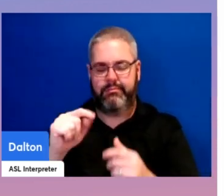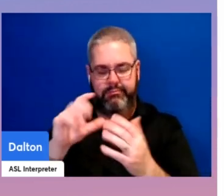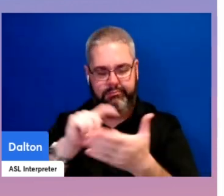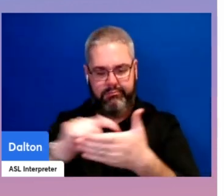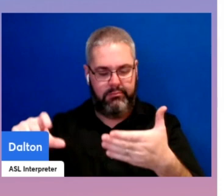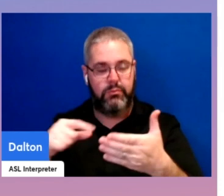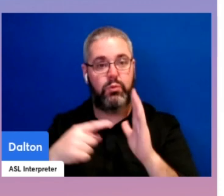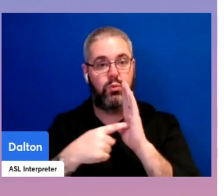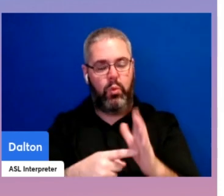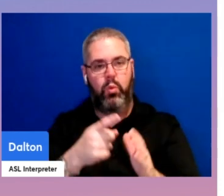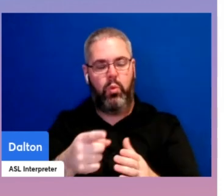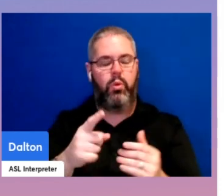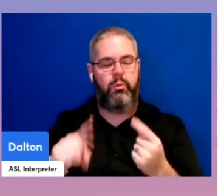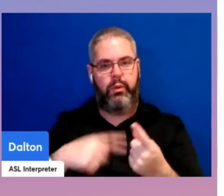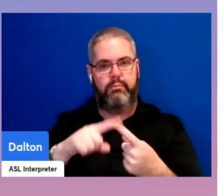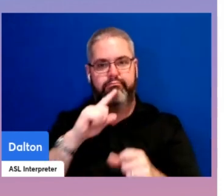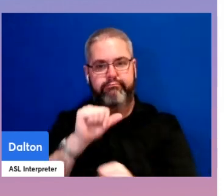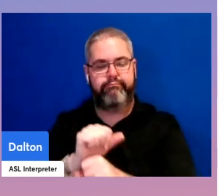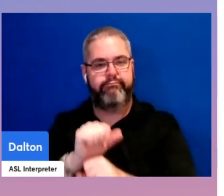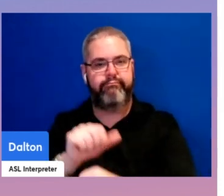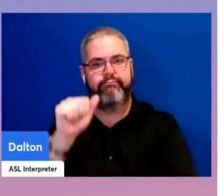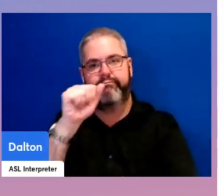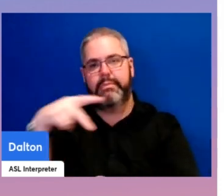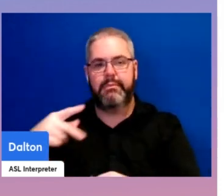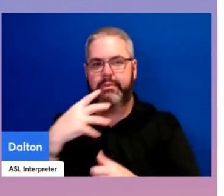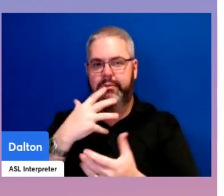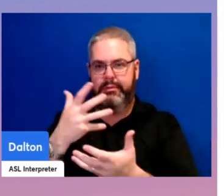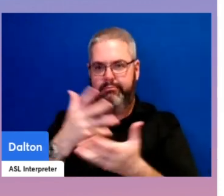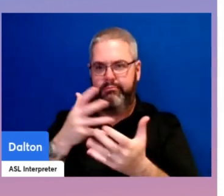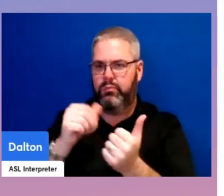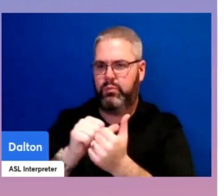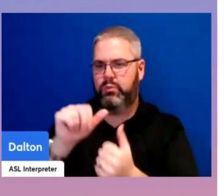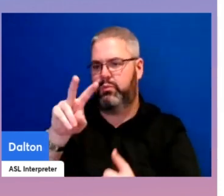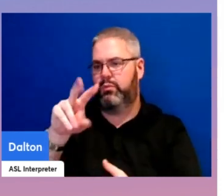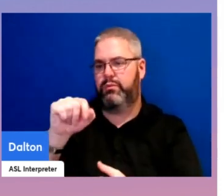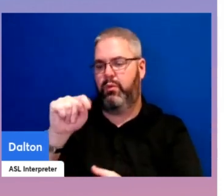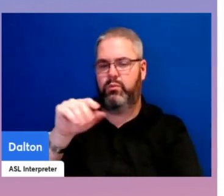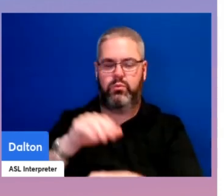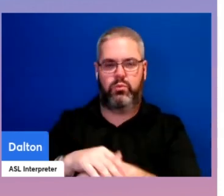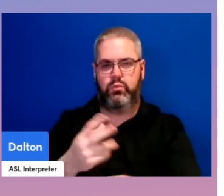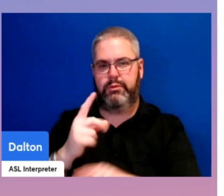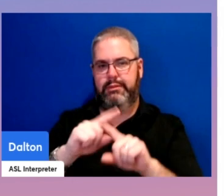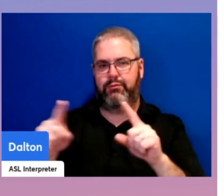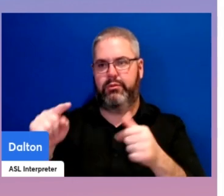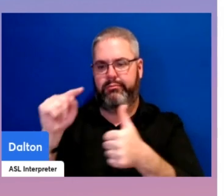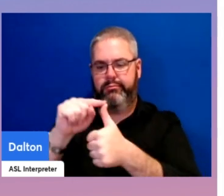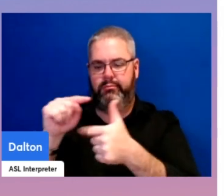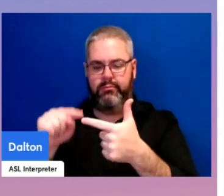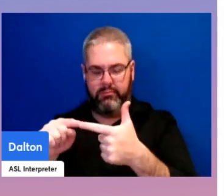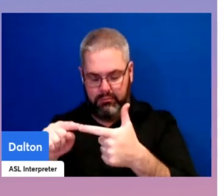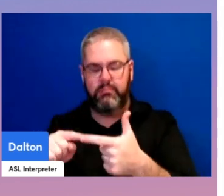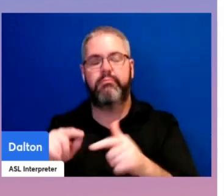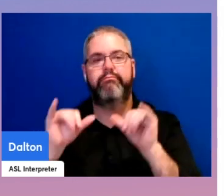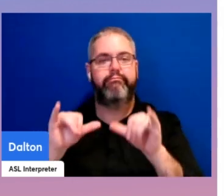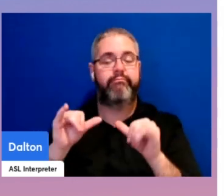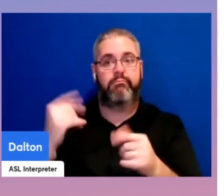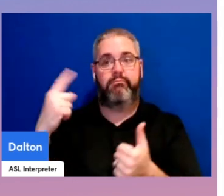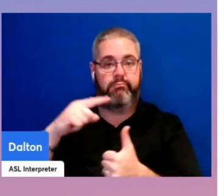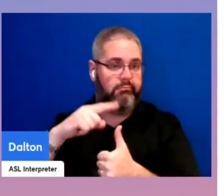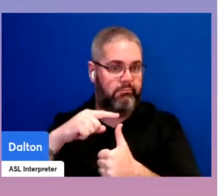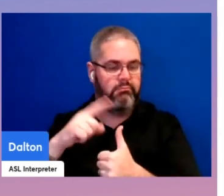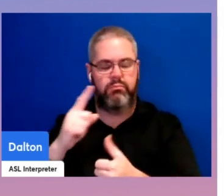like when we want to have our application interact with Vault on 2 different forms. One is to dynamically